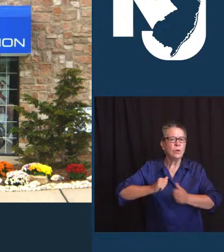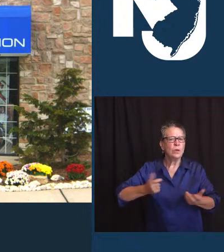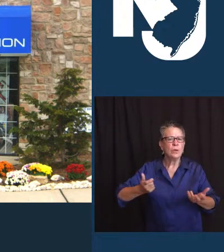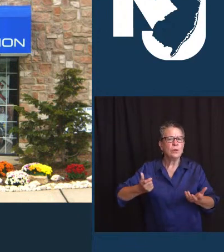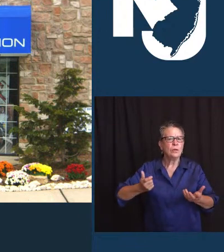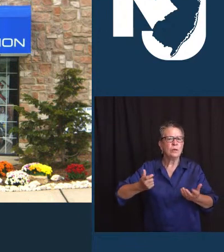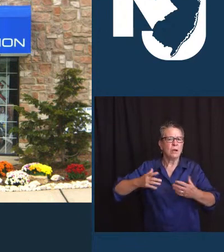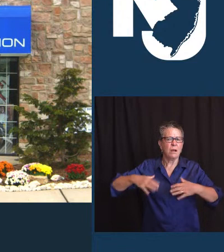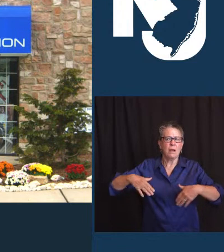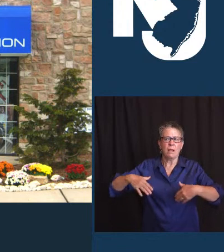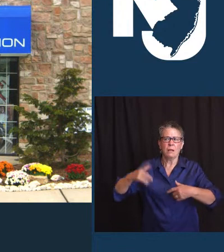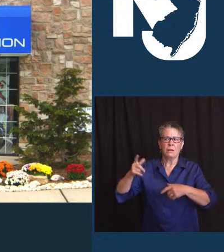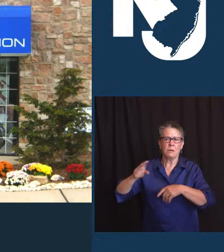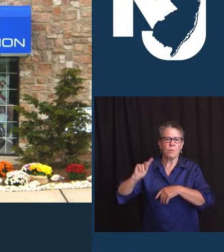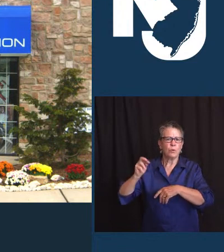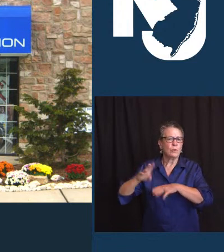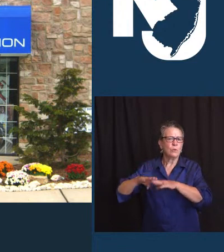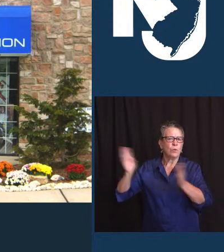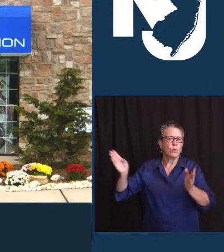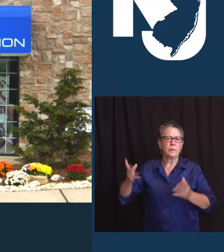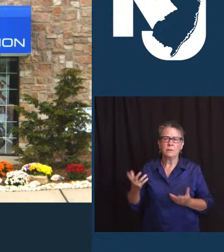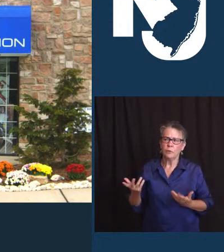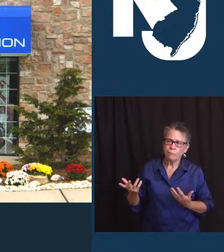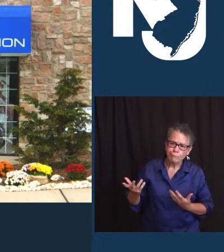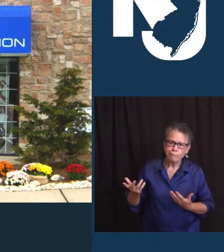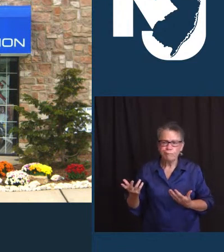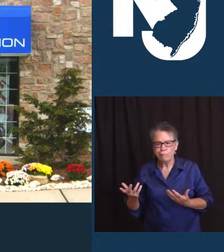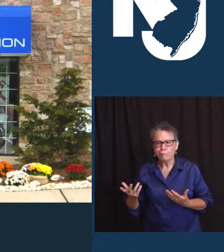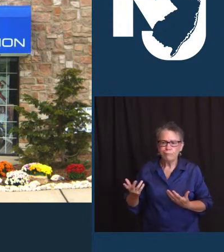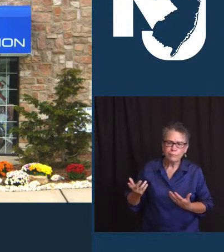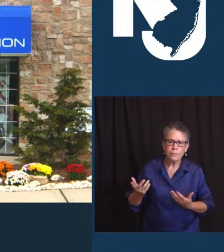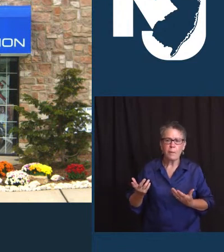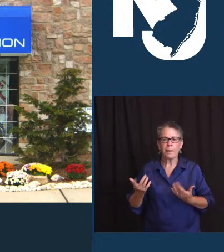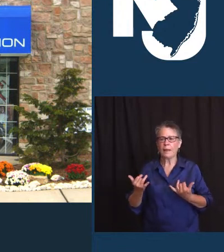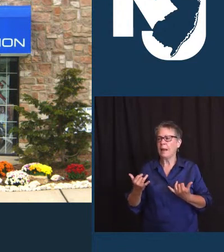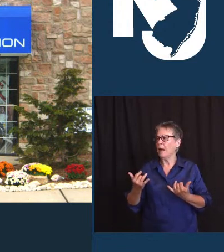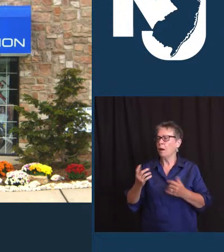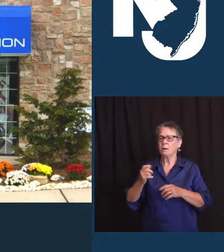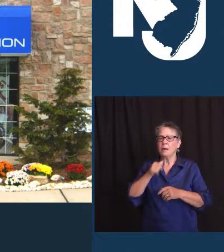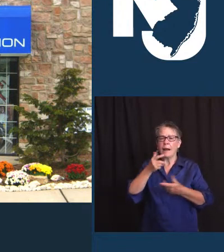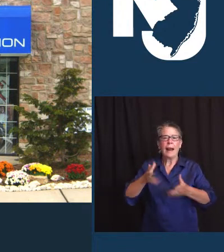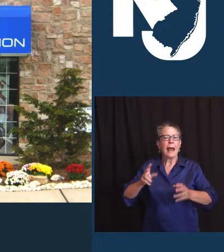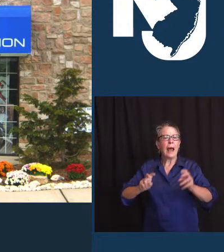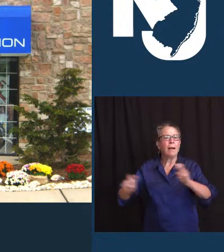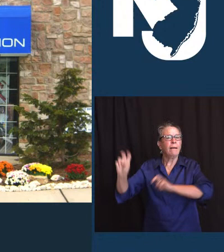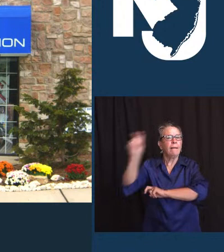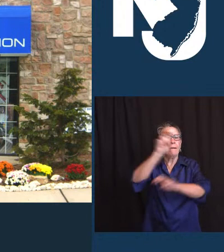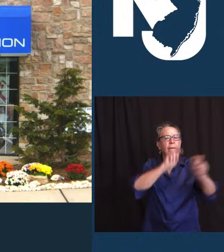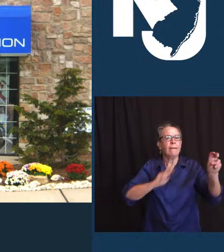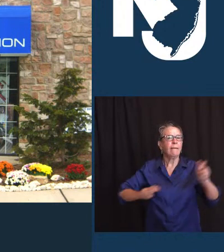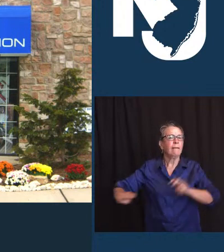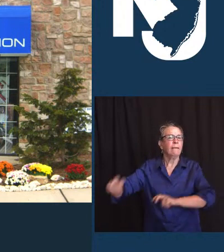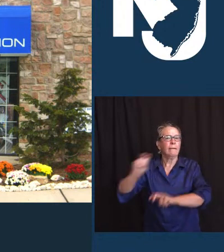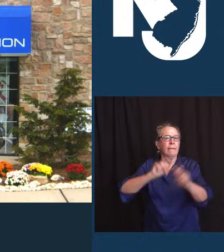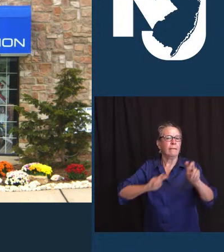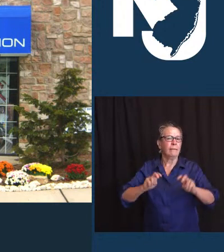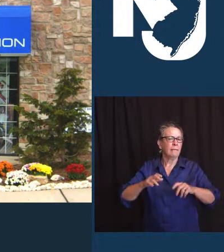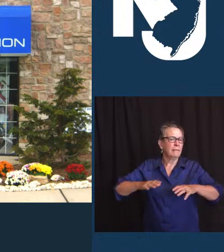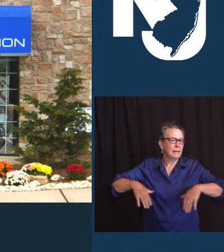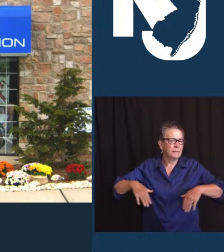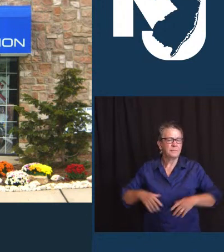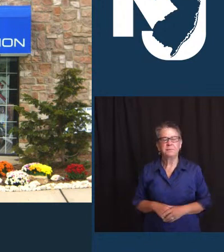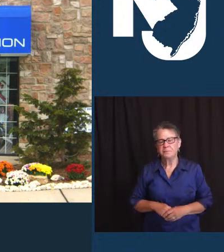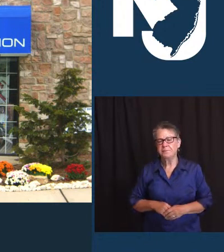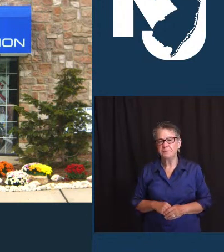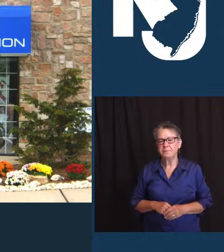And of course, the AAA affiliate, the Buffalo Bisons, had to find an affiliation, and they came to Trenton. So they pulled up stakes, and if you get a